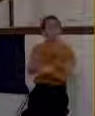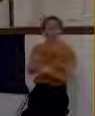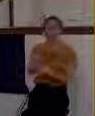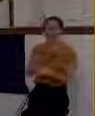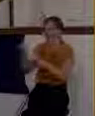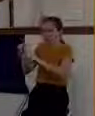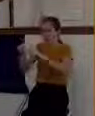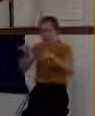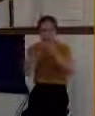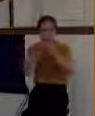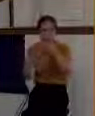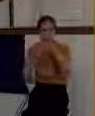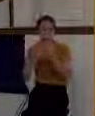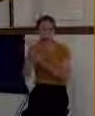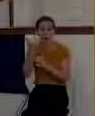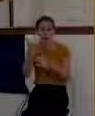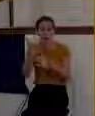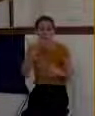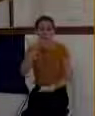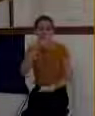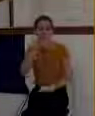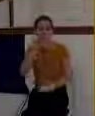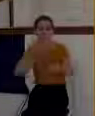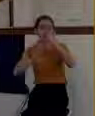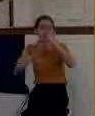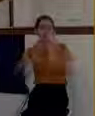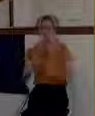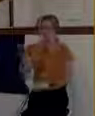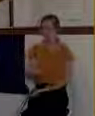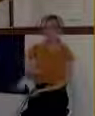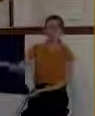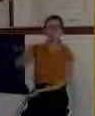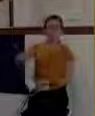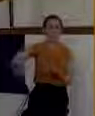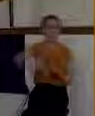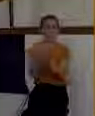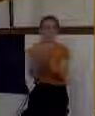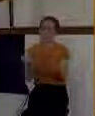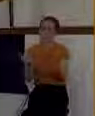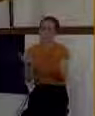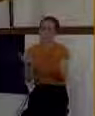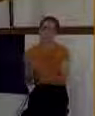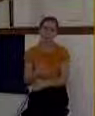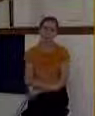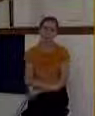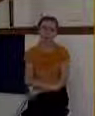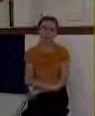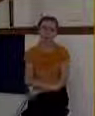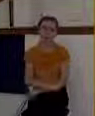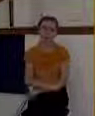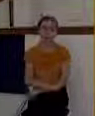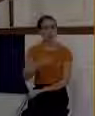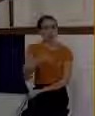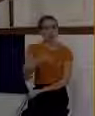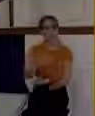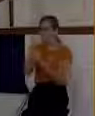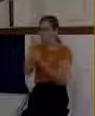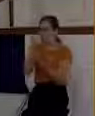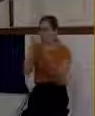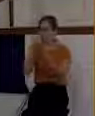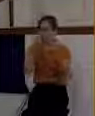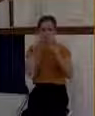false prophets are gone out into the world. There are many false prophets out there. And so when you have to listen, listen